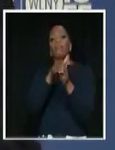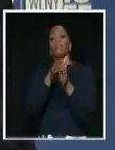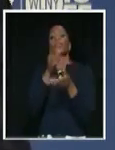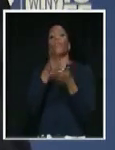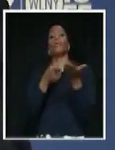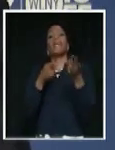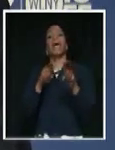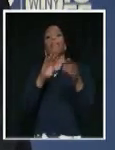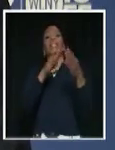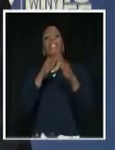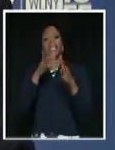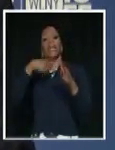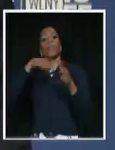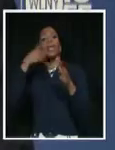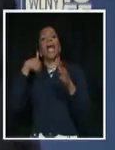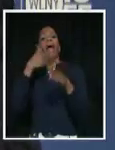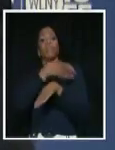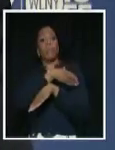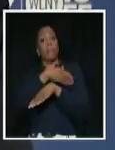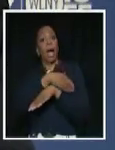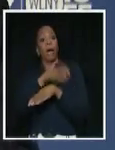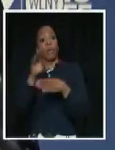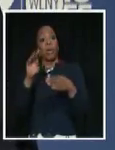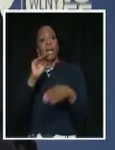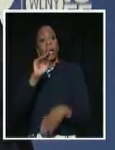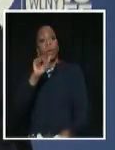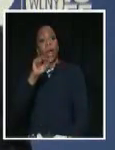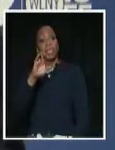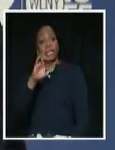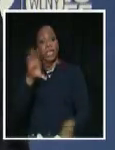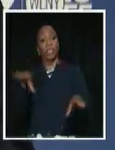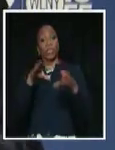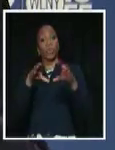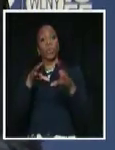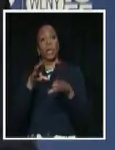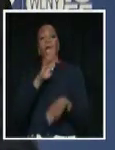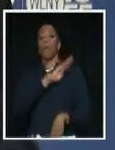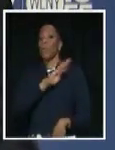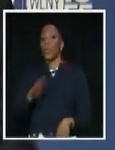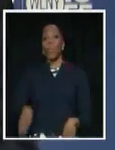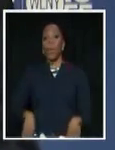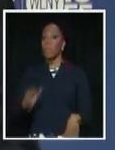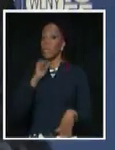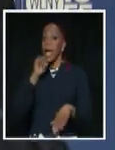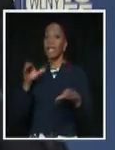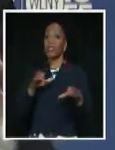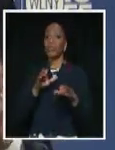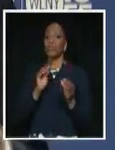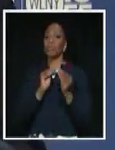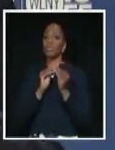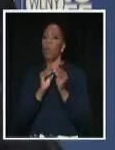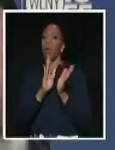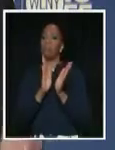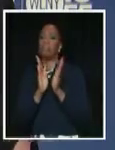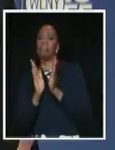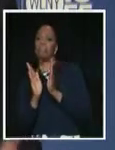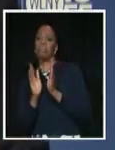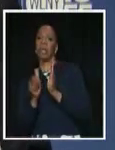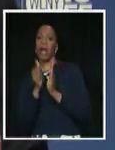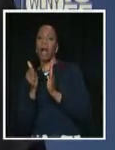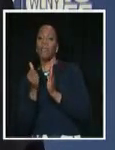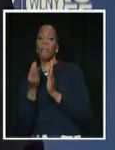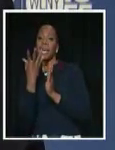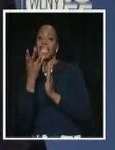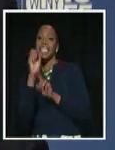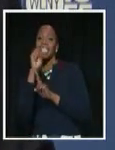today. We have the power of in New York City to do that, to require that. Mayor Bloomberg wouldn't do it. He was lenient towards the real estate industry. He had many situations